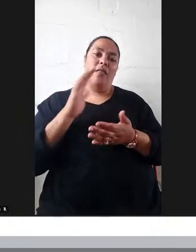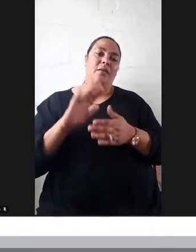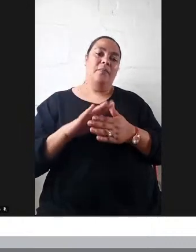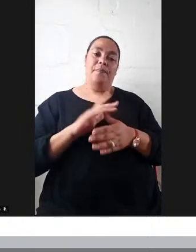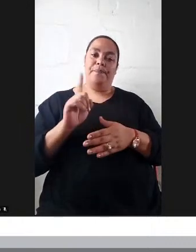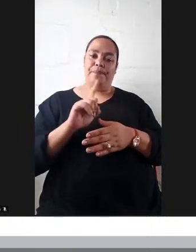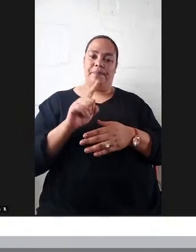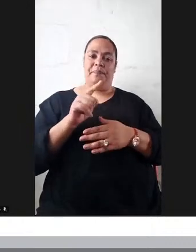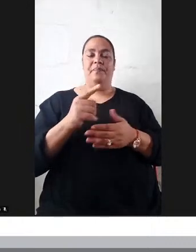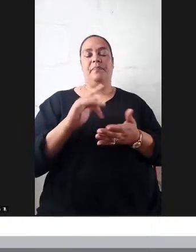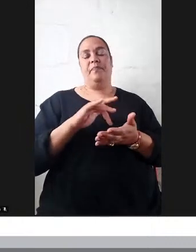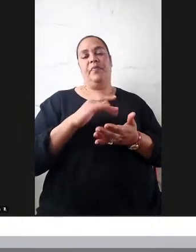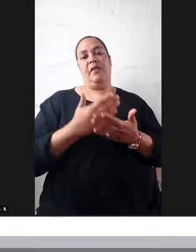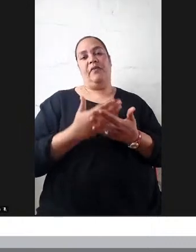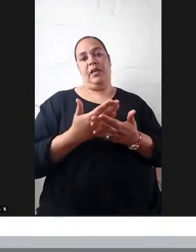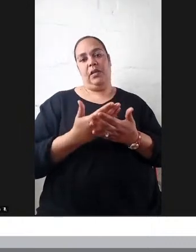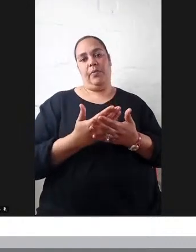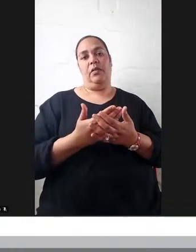vacant.